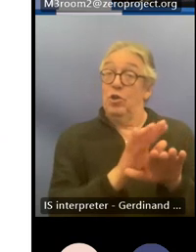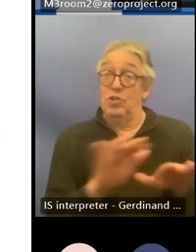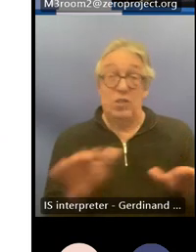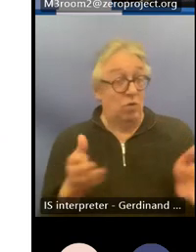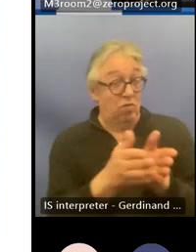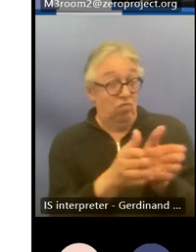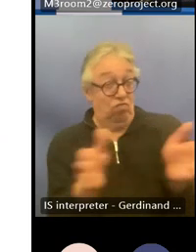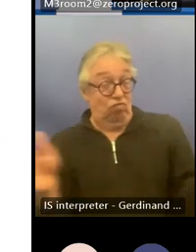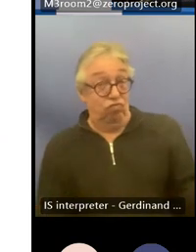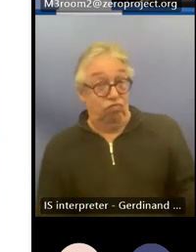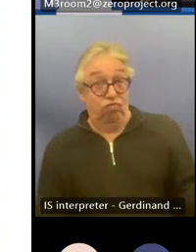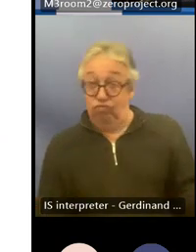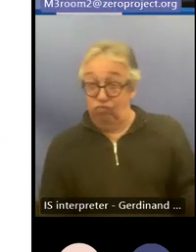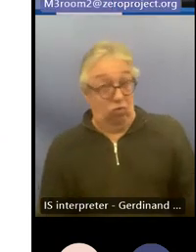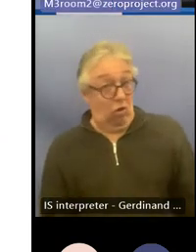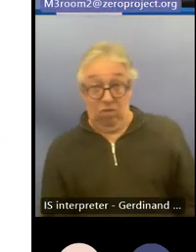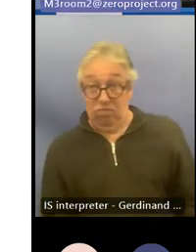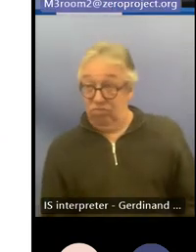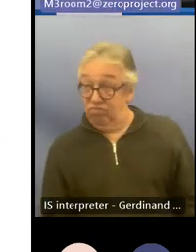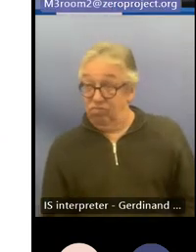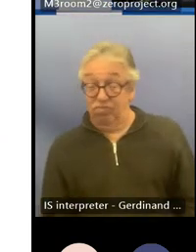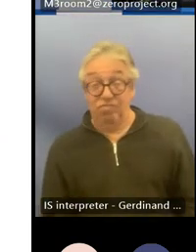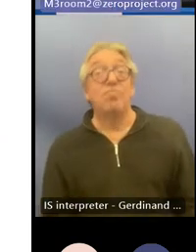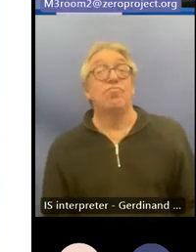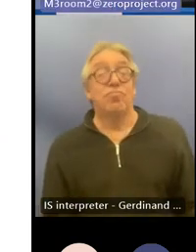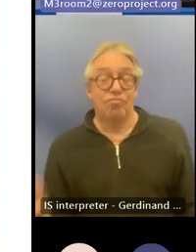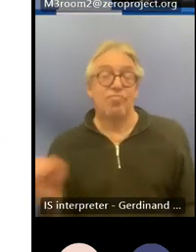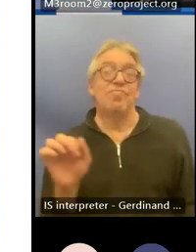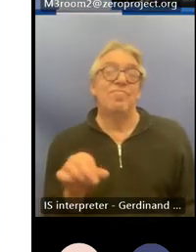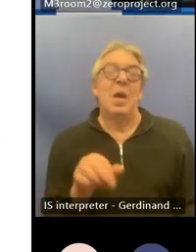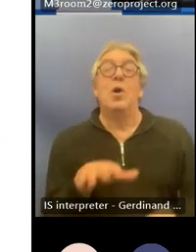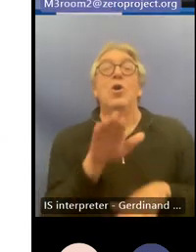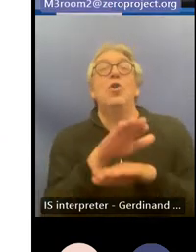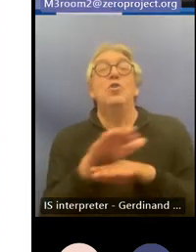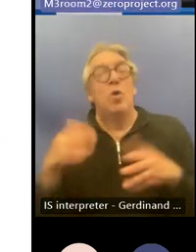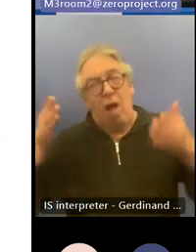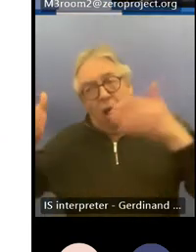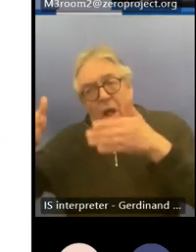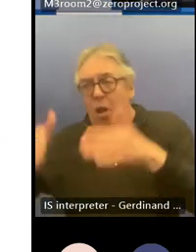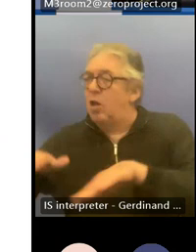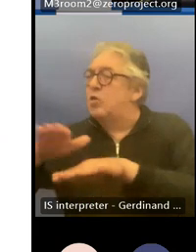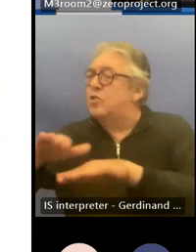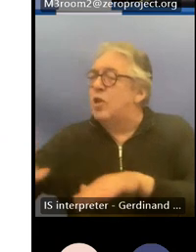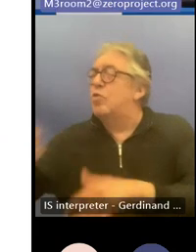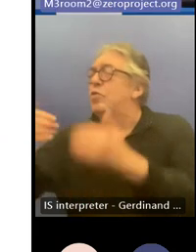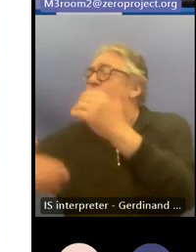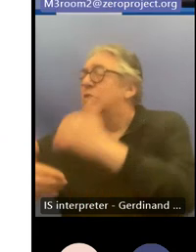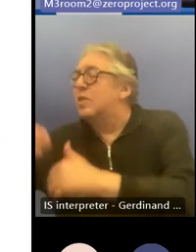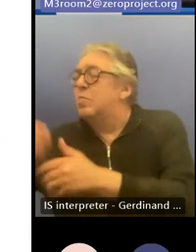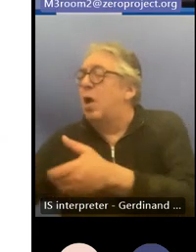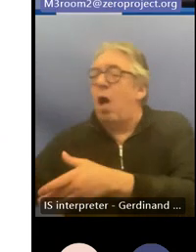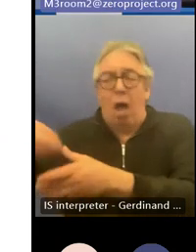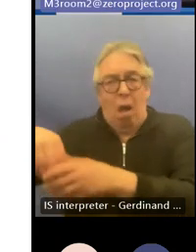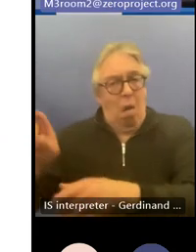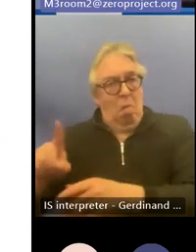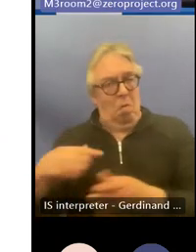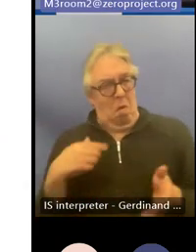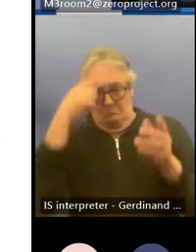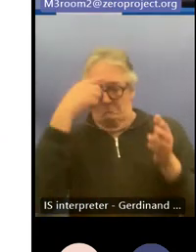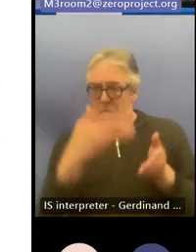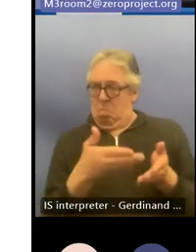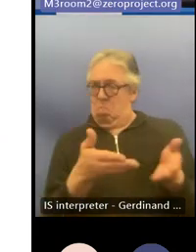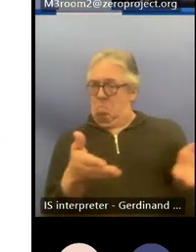also find this kind of a learning more exciting and fruitful and long lasting in terms of what they take home and what they